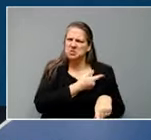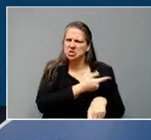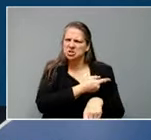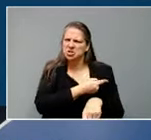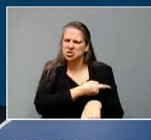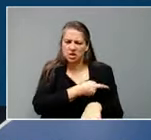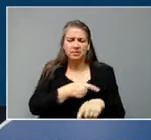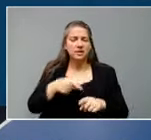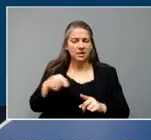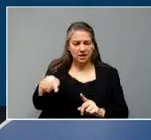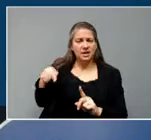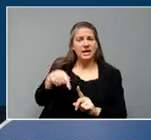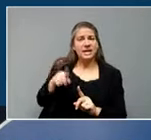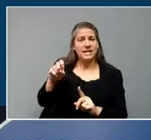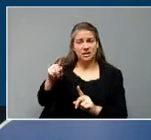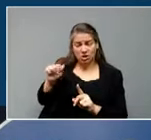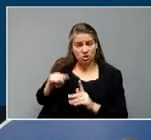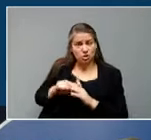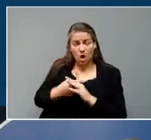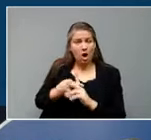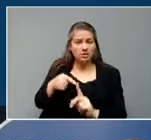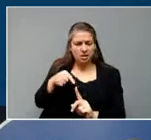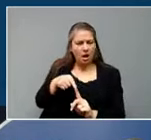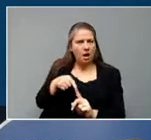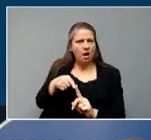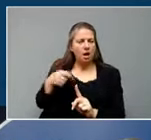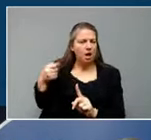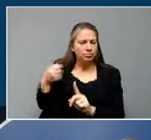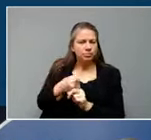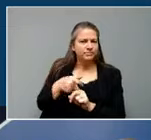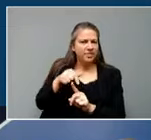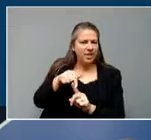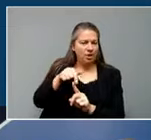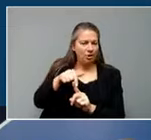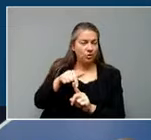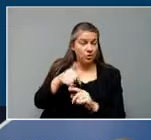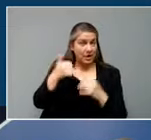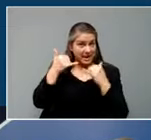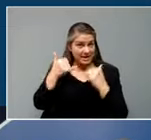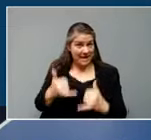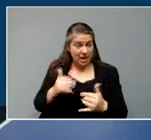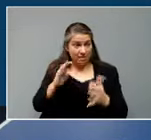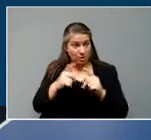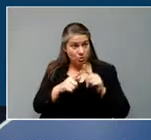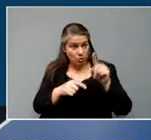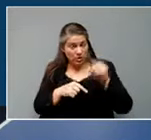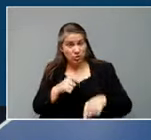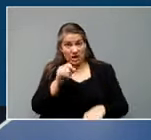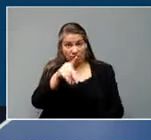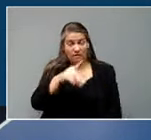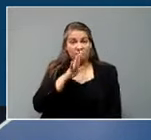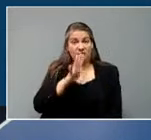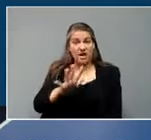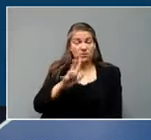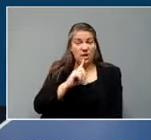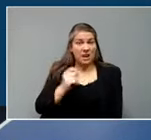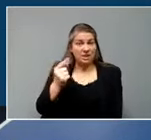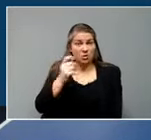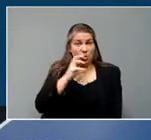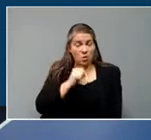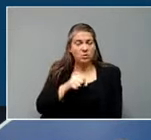more people are vaccinated. So right now, compared to the rest of the population, if you have a 5 to 11-year-old, they